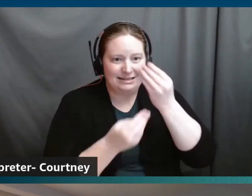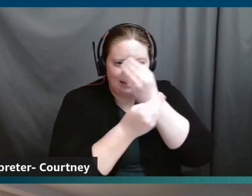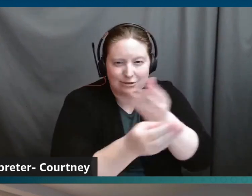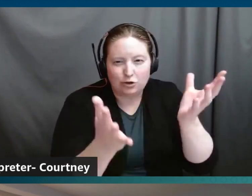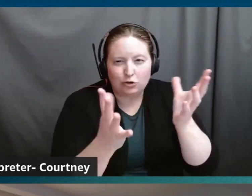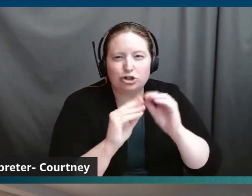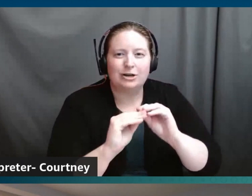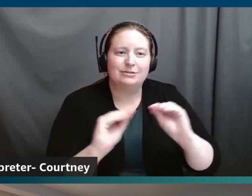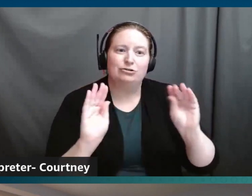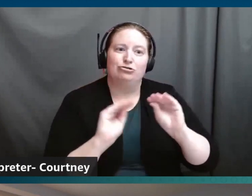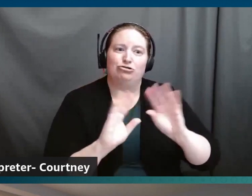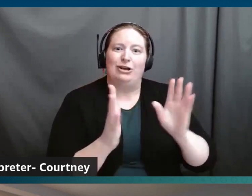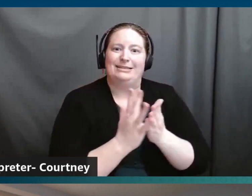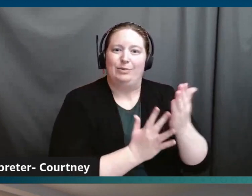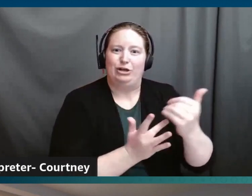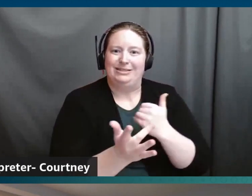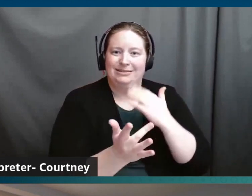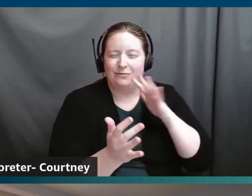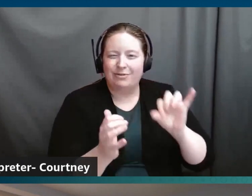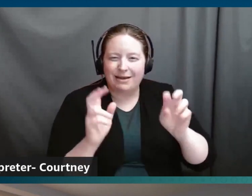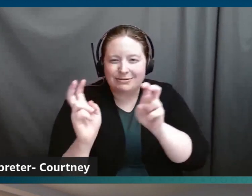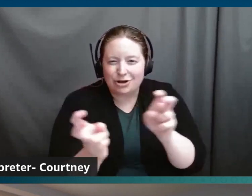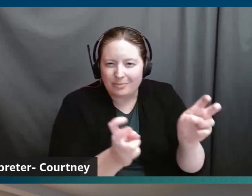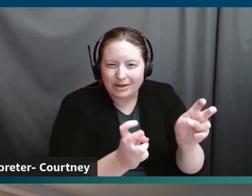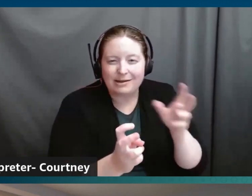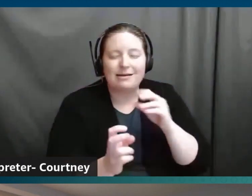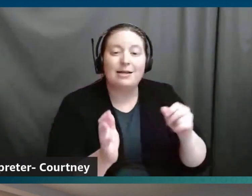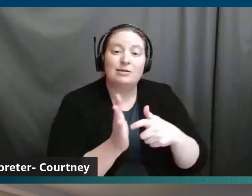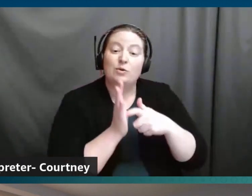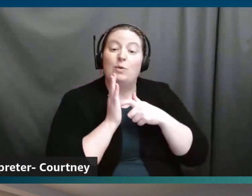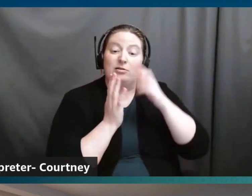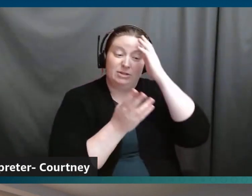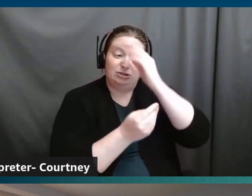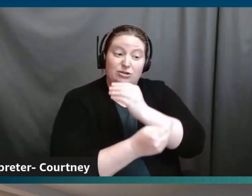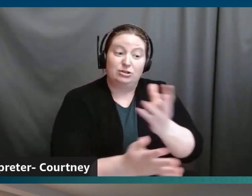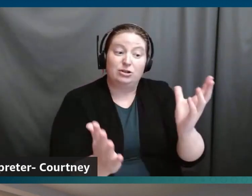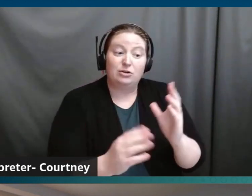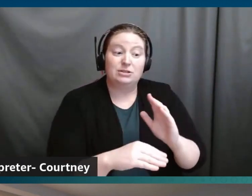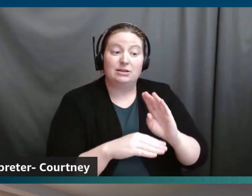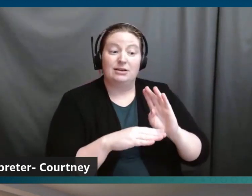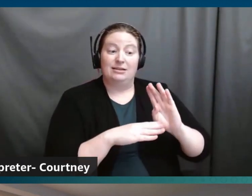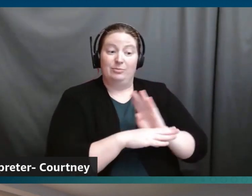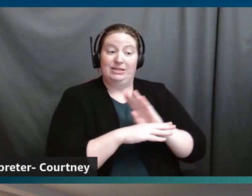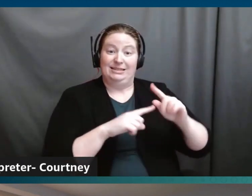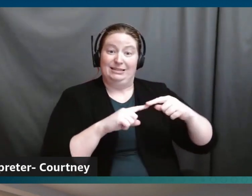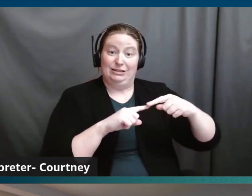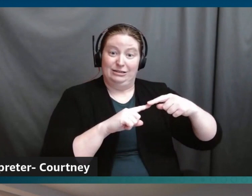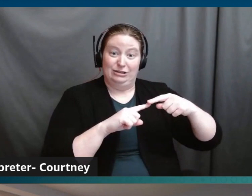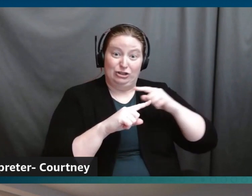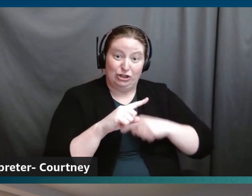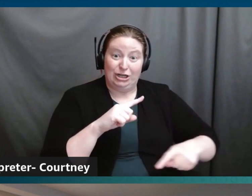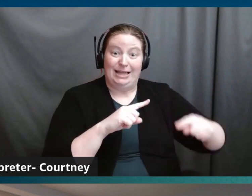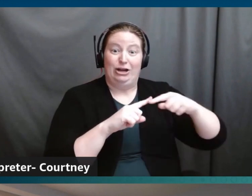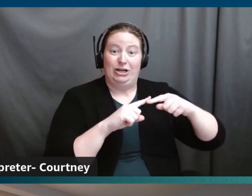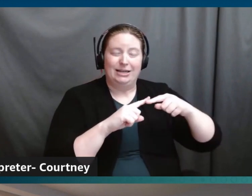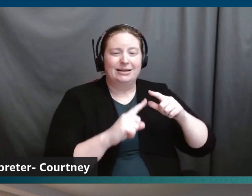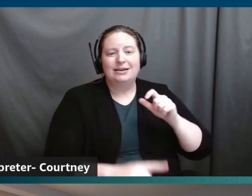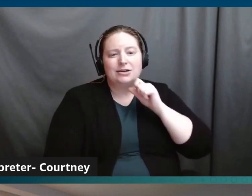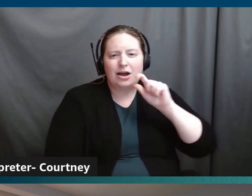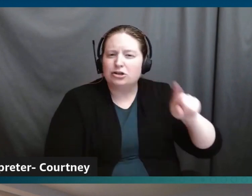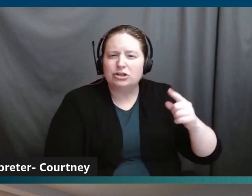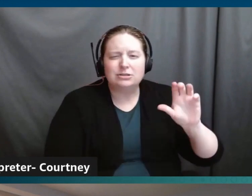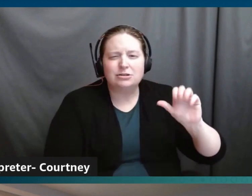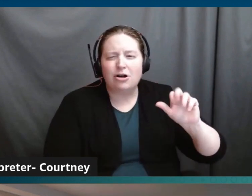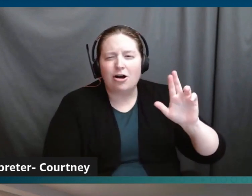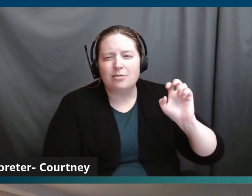transparency on this topic. And the requirements to disclose the business circularity, they go beyond just carbon footprint and